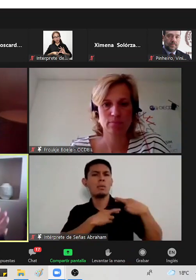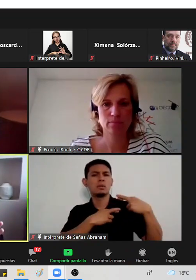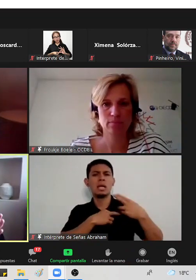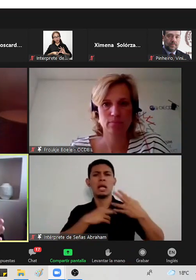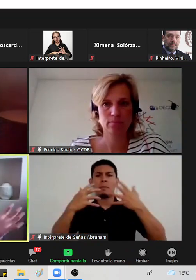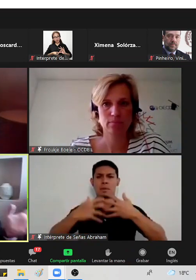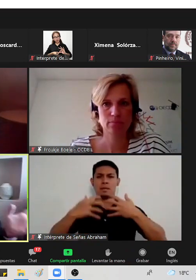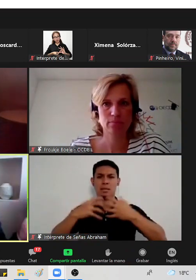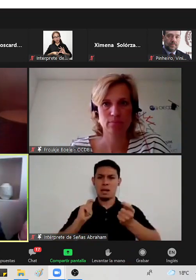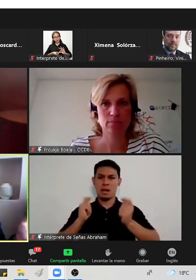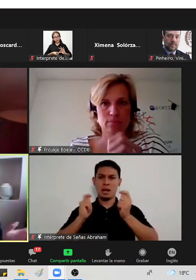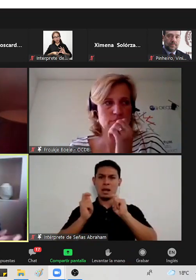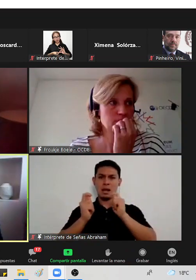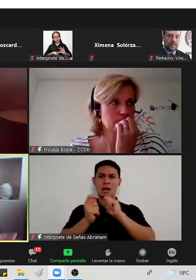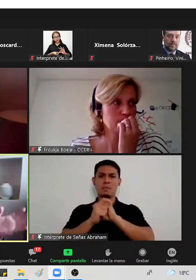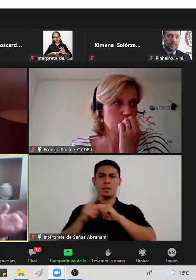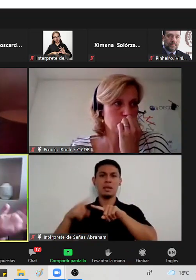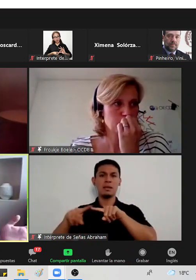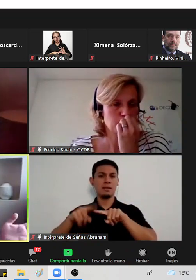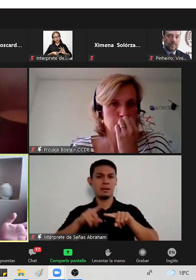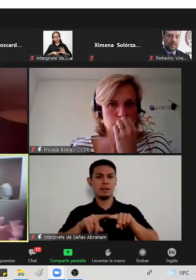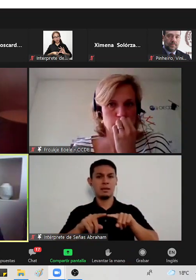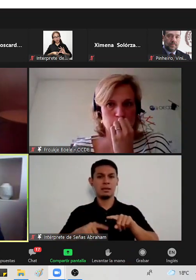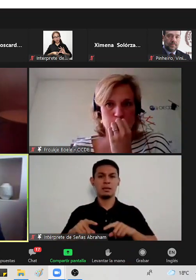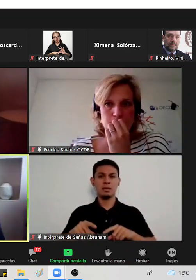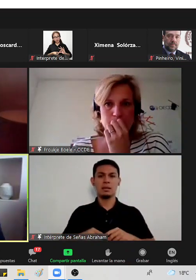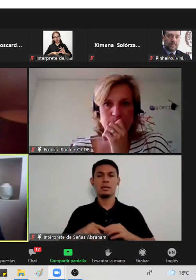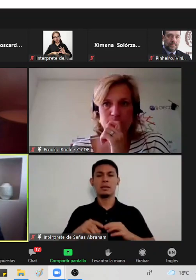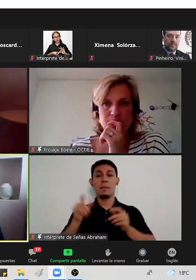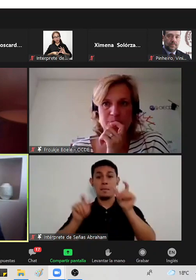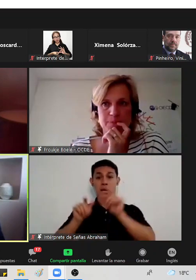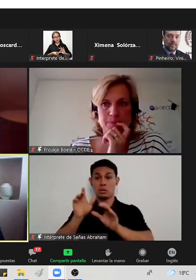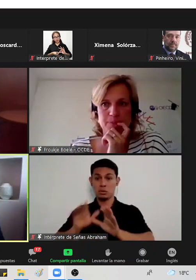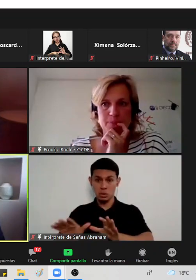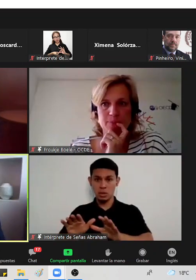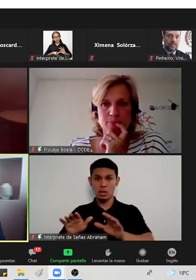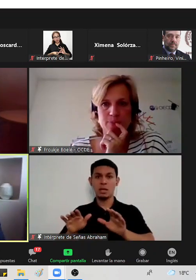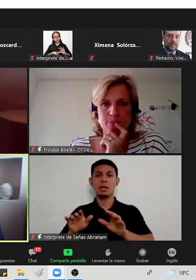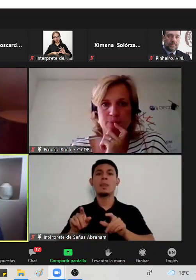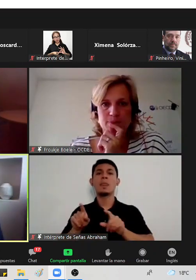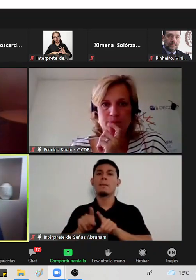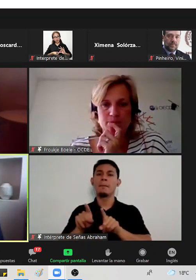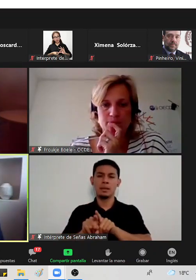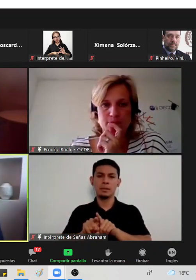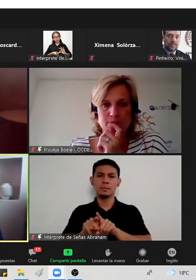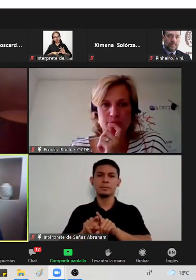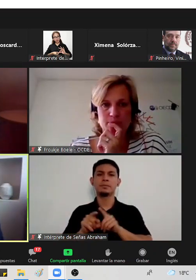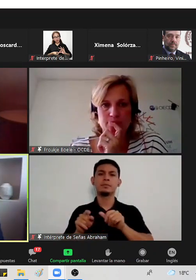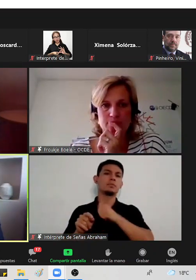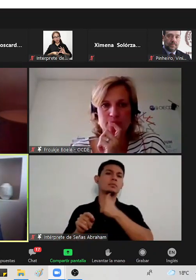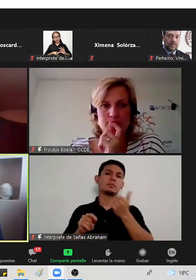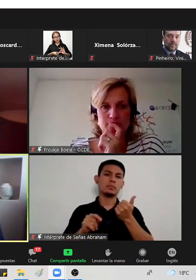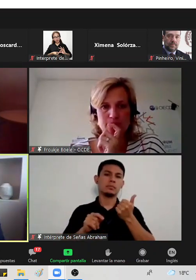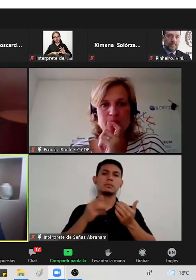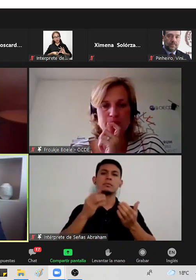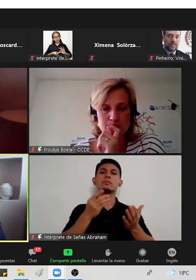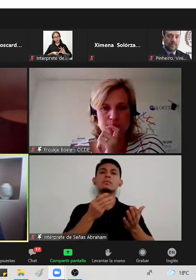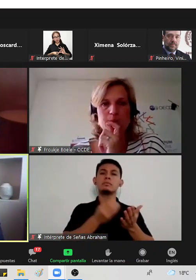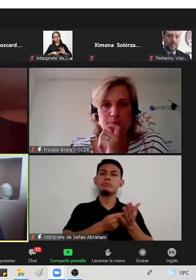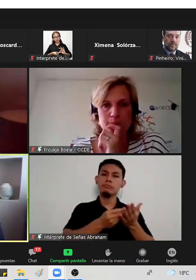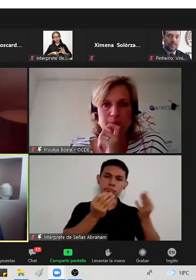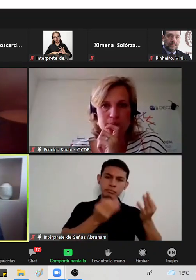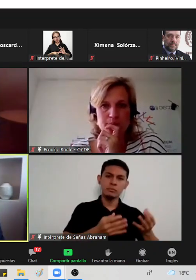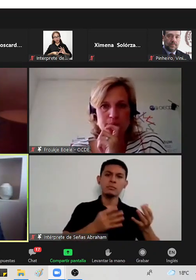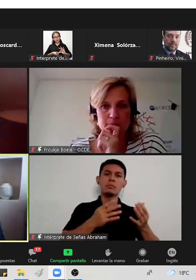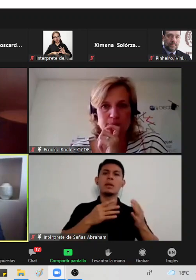on what is financial responsible business responsibility and how does that evolve both in the civil society that's due diligence and then we have